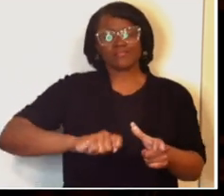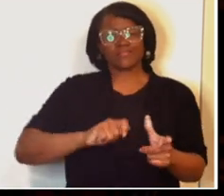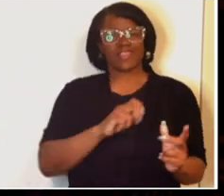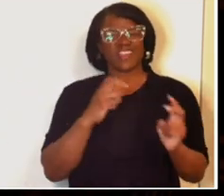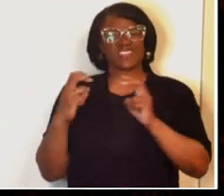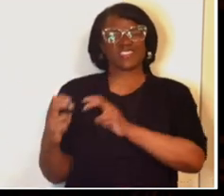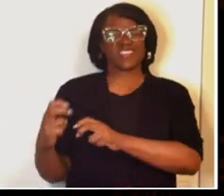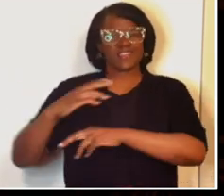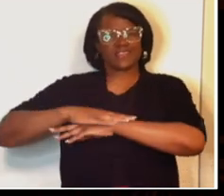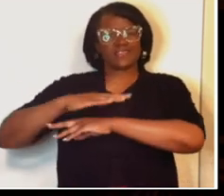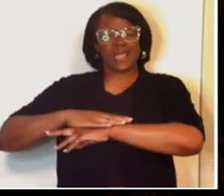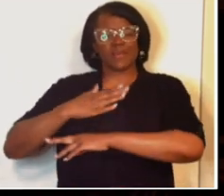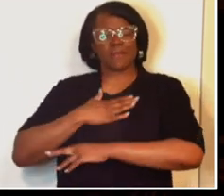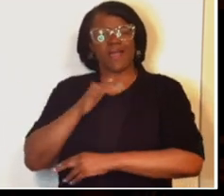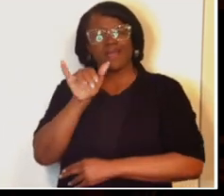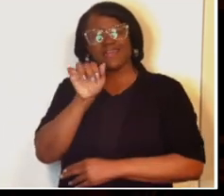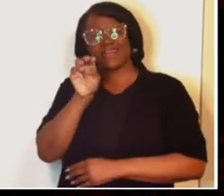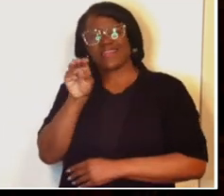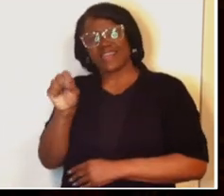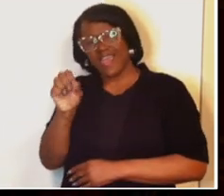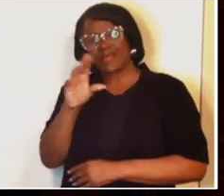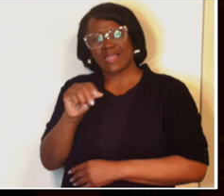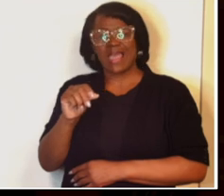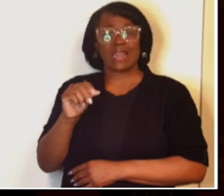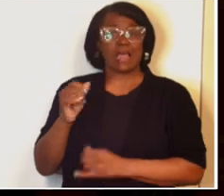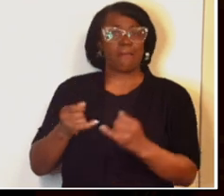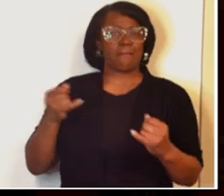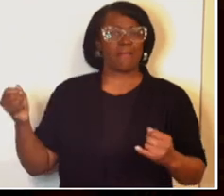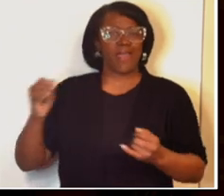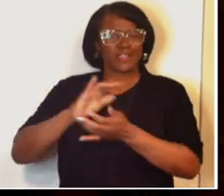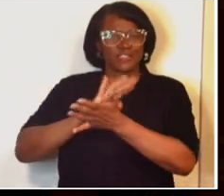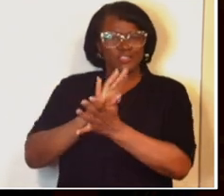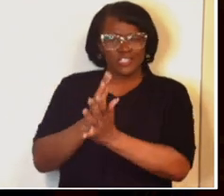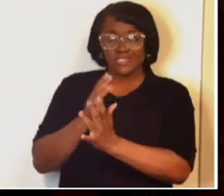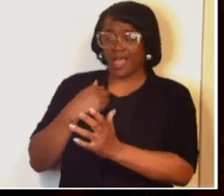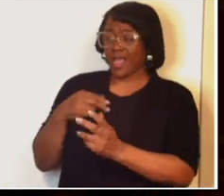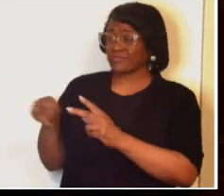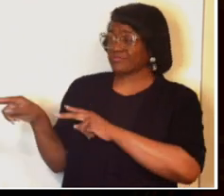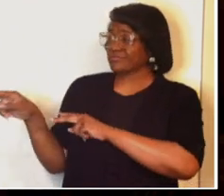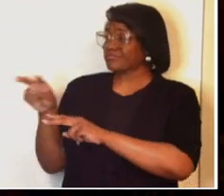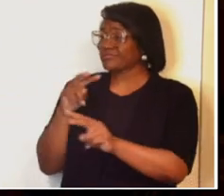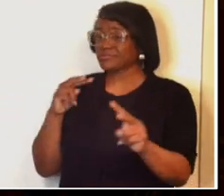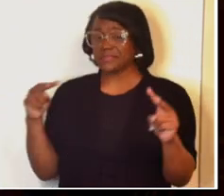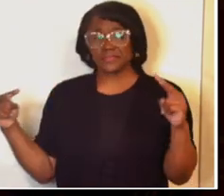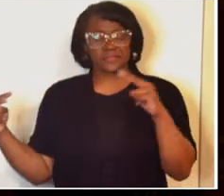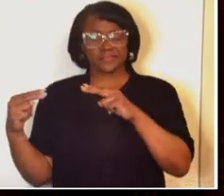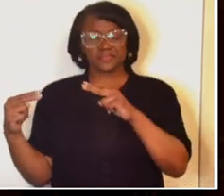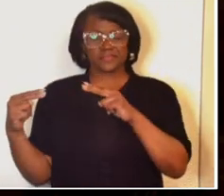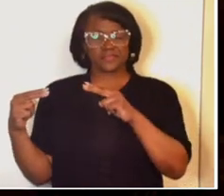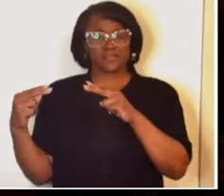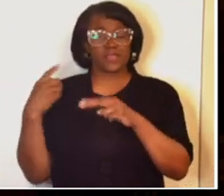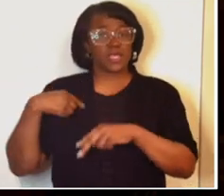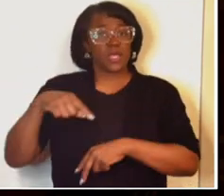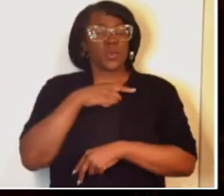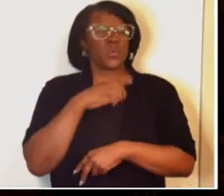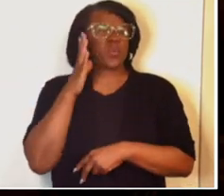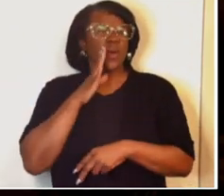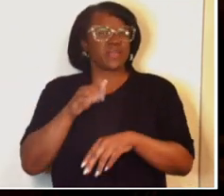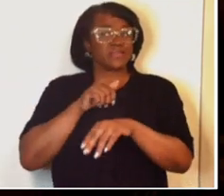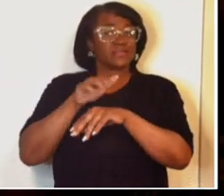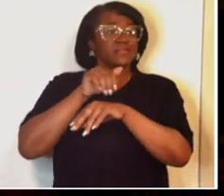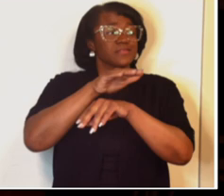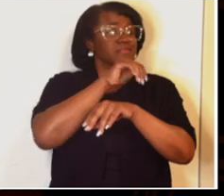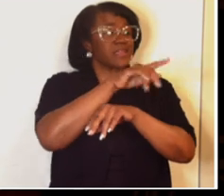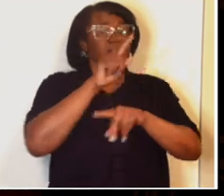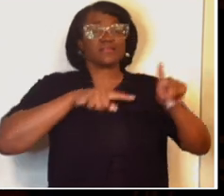and cheese embrace each other. I look to every seat and see I. We will be sent on our respective journeys, sent off one